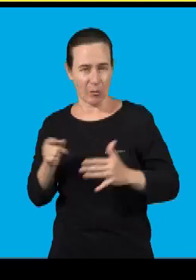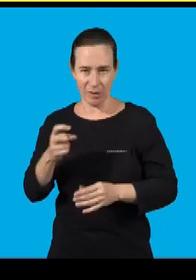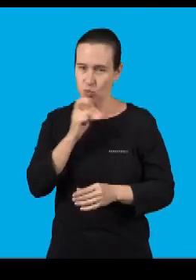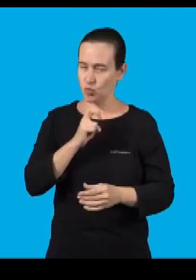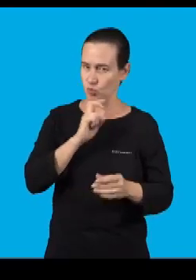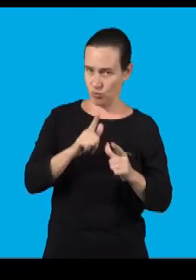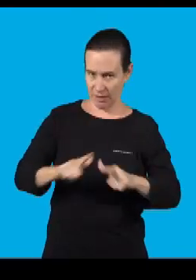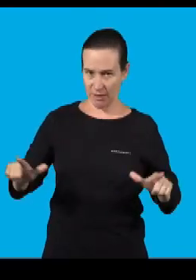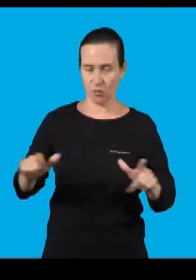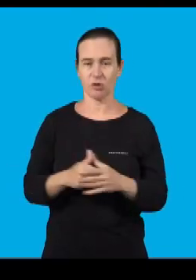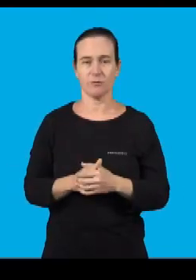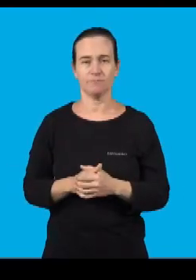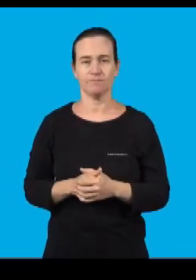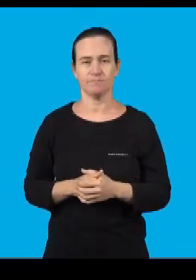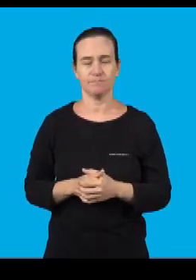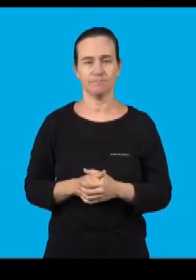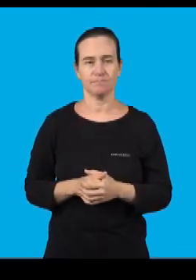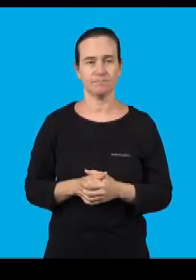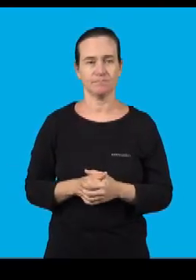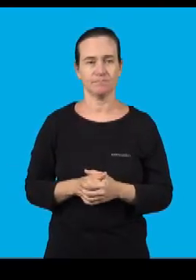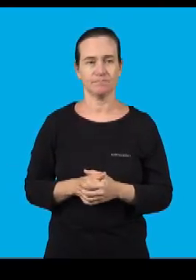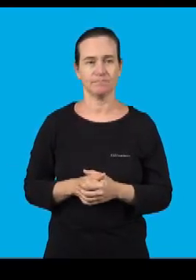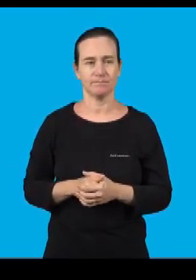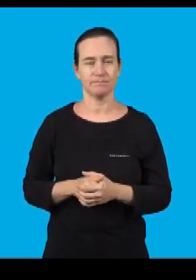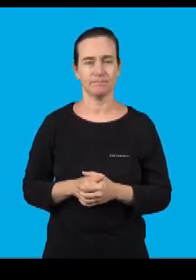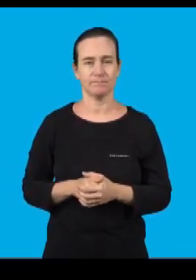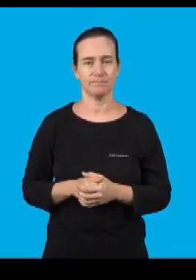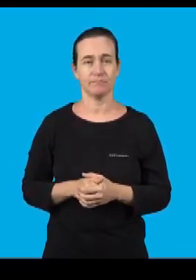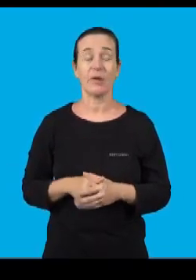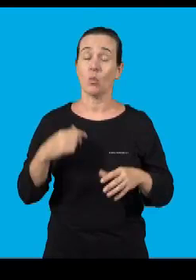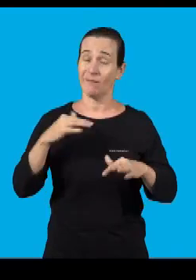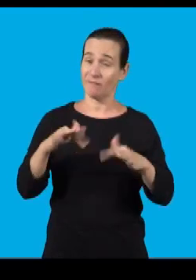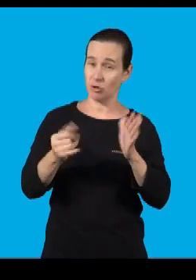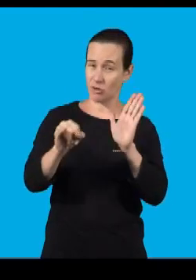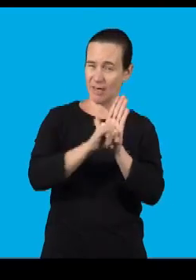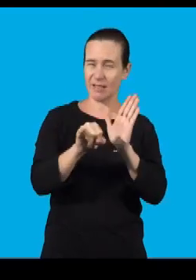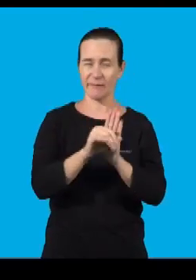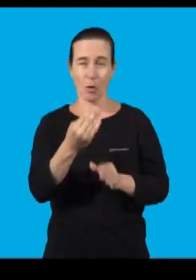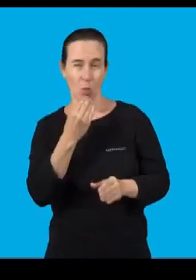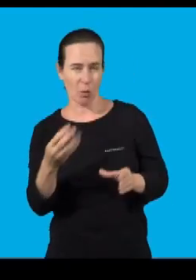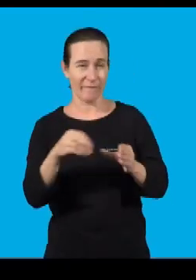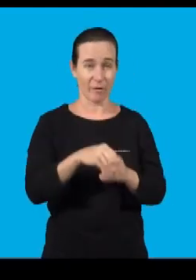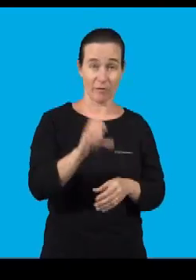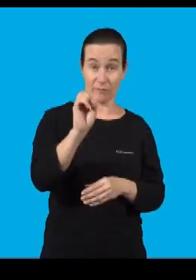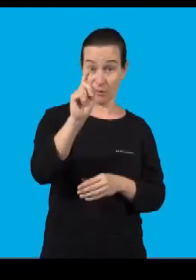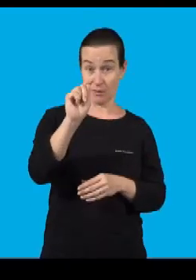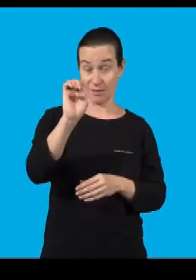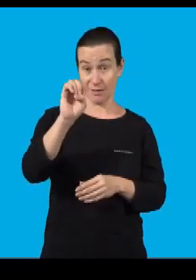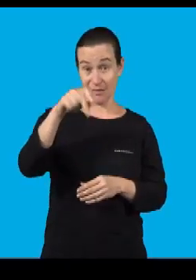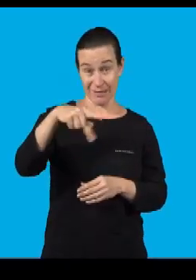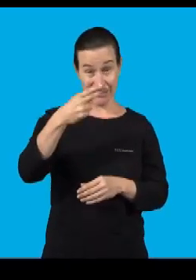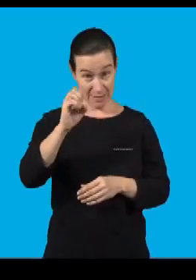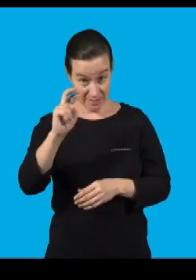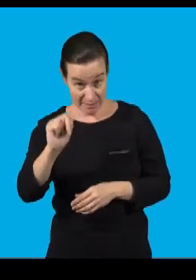manipulation of language in a novel. Let's see if we can break this down, all right? Now, already we've identified our characters,